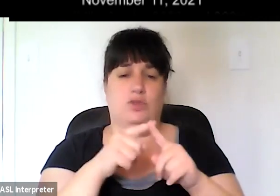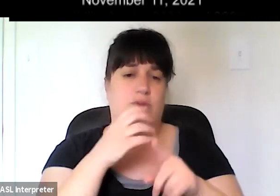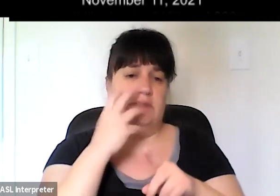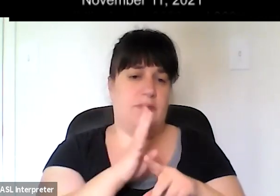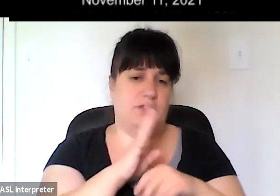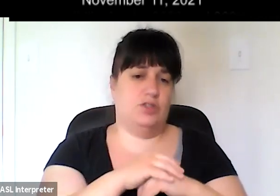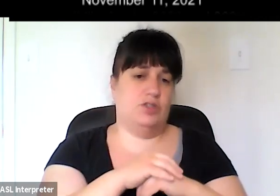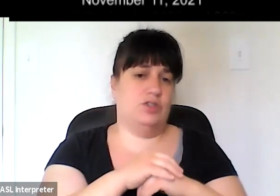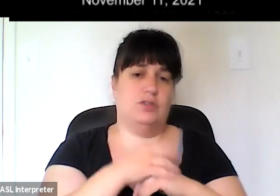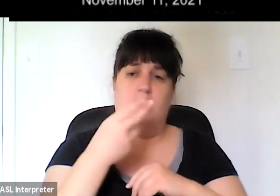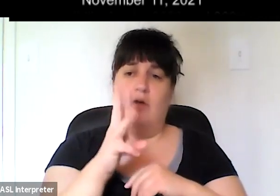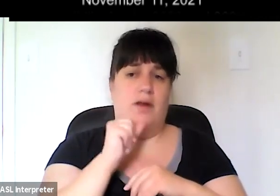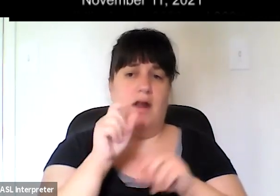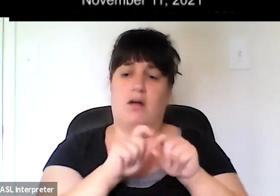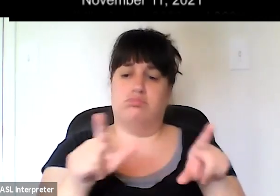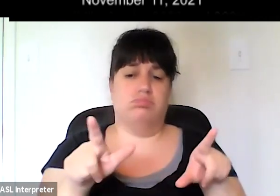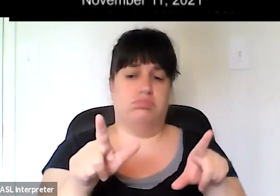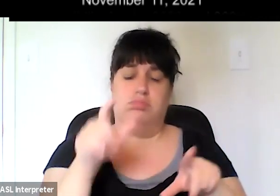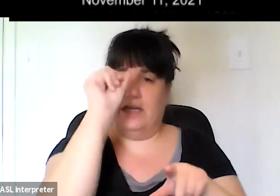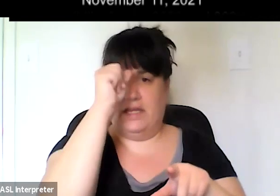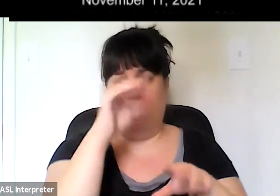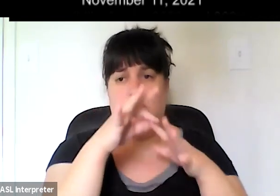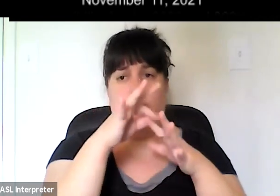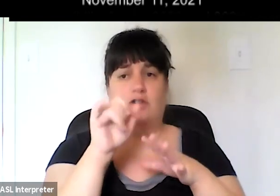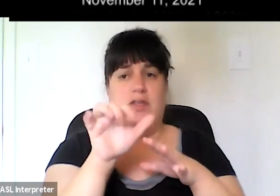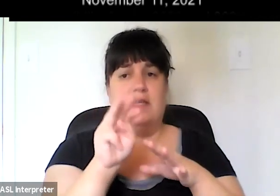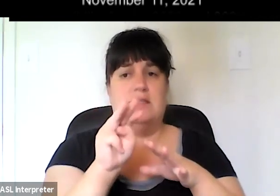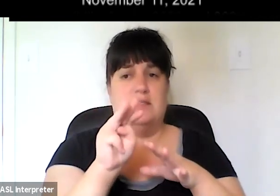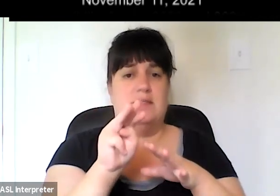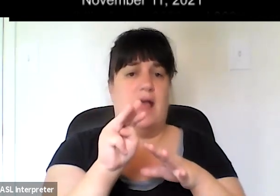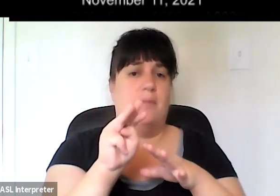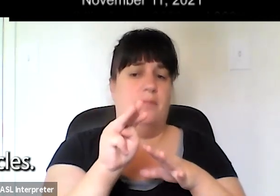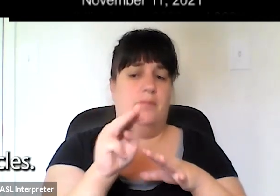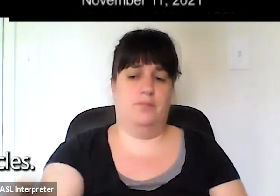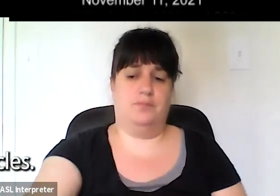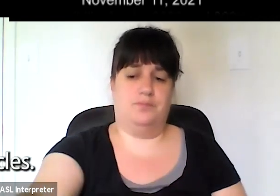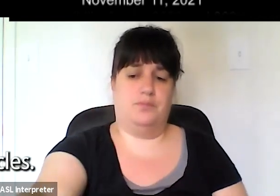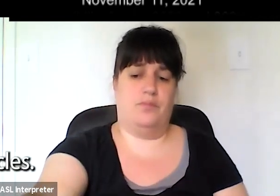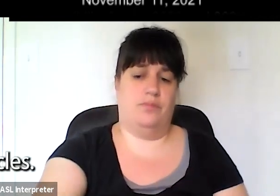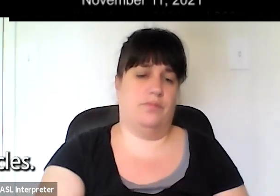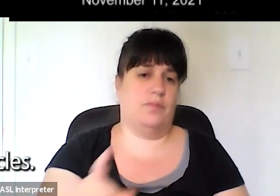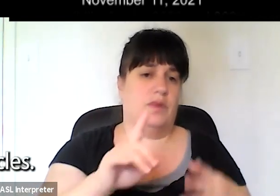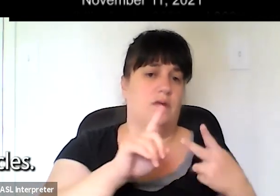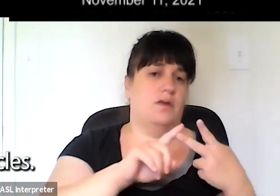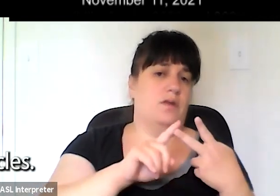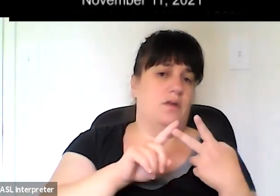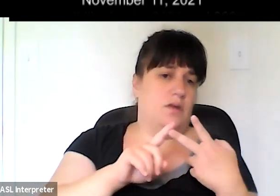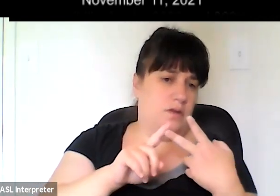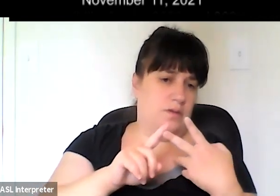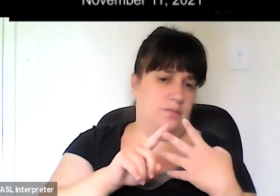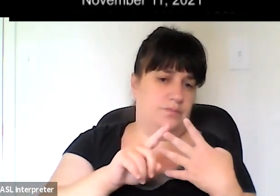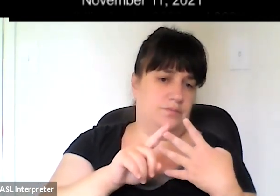hardware are not widespread in India, especially in STEM centers. Second is writing your research